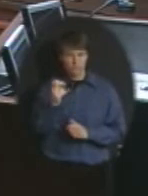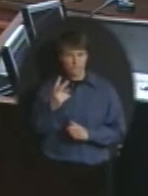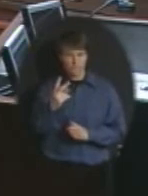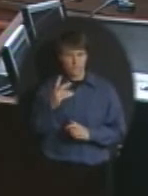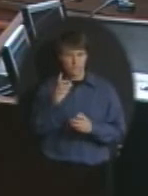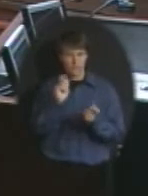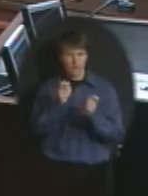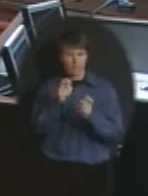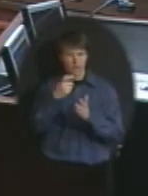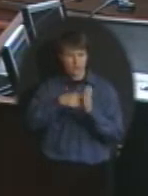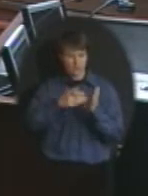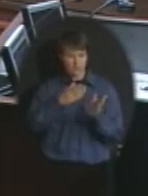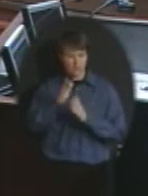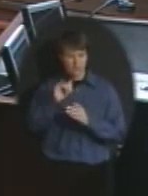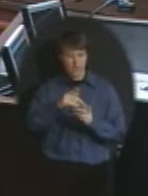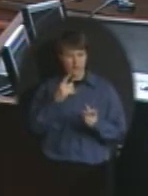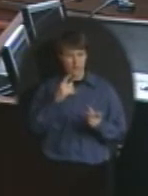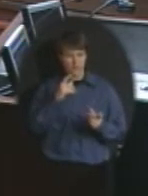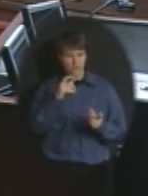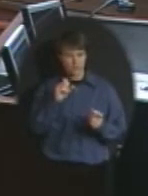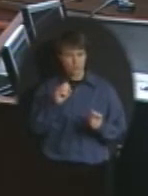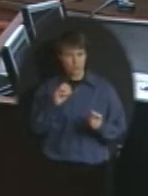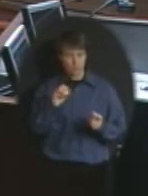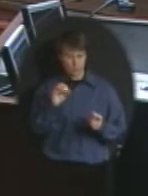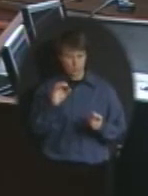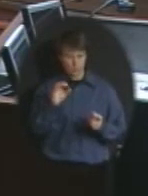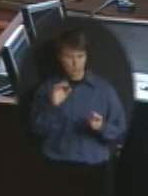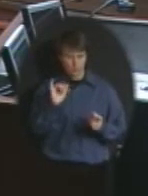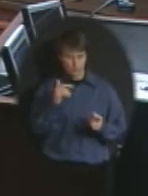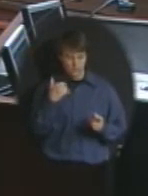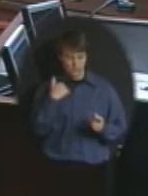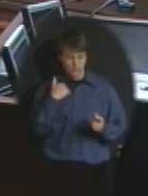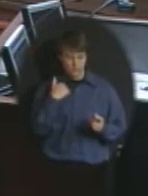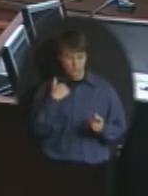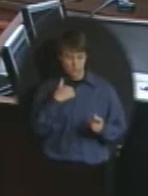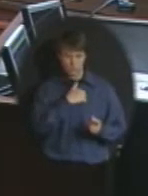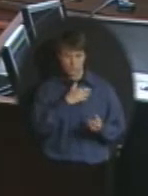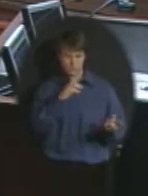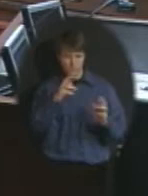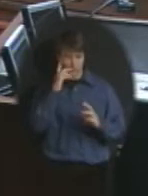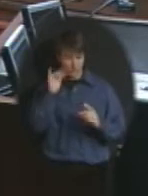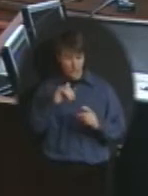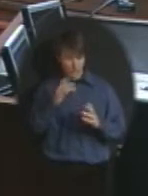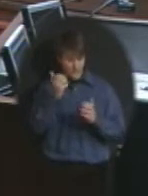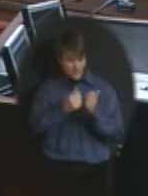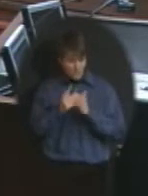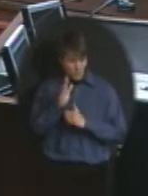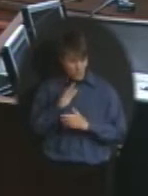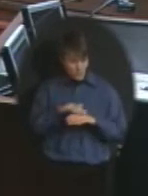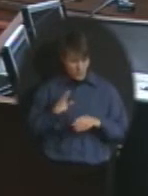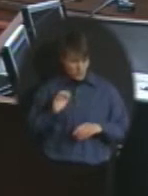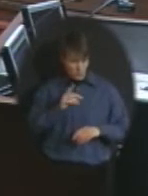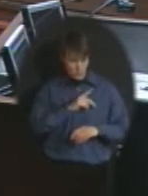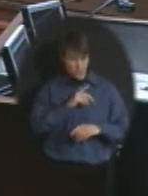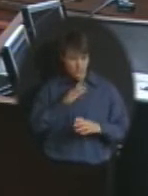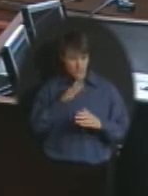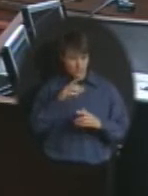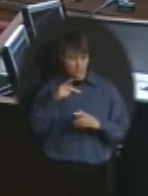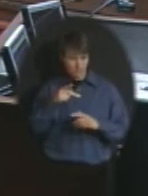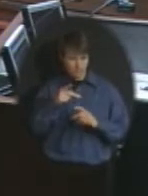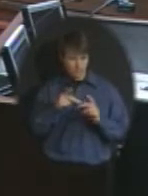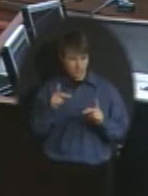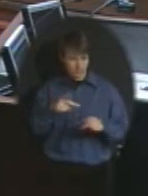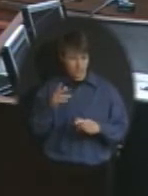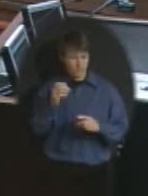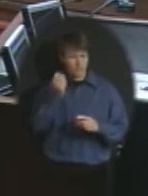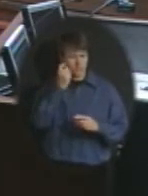Blue Cross, just so that as we're preparing for that, that everybody on the board and maybe the public can understand exactly